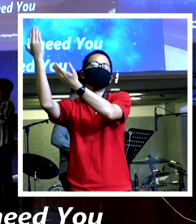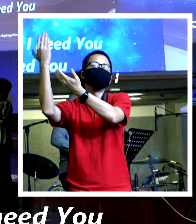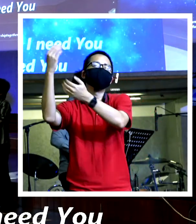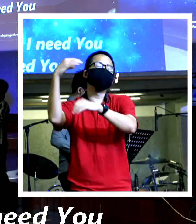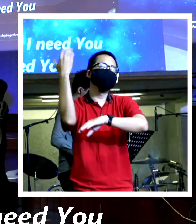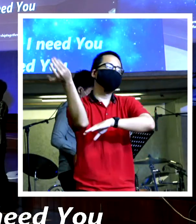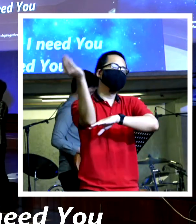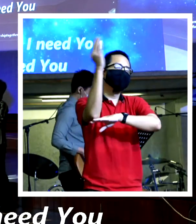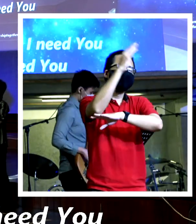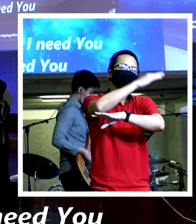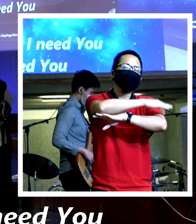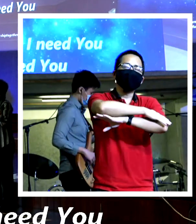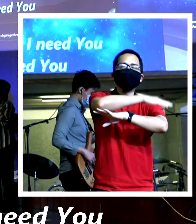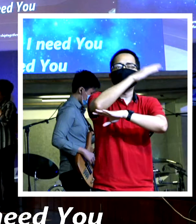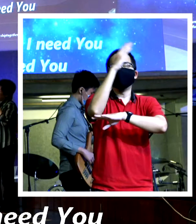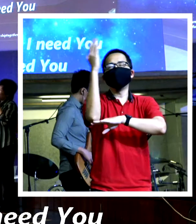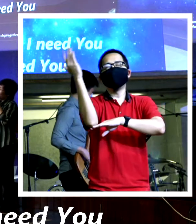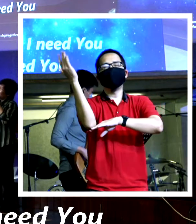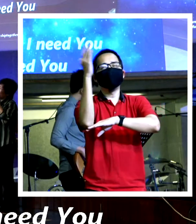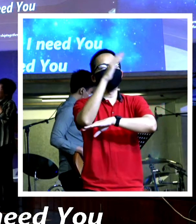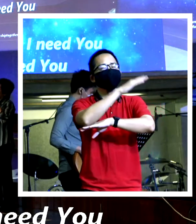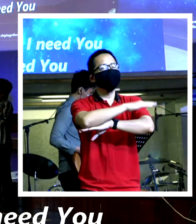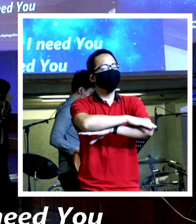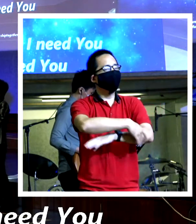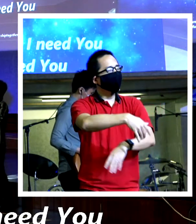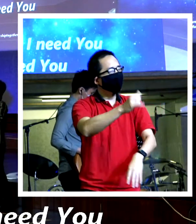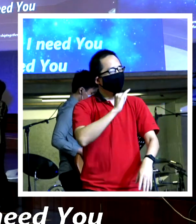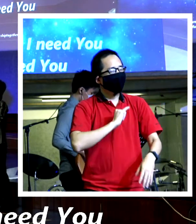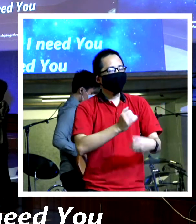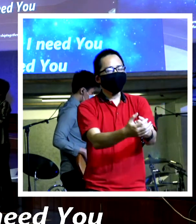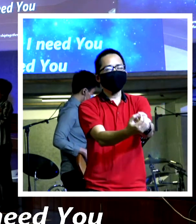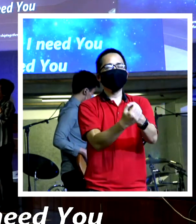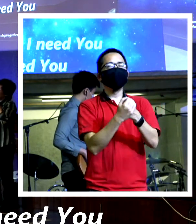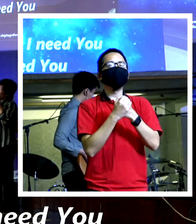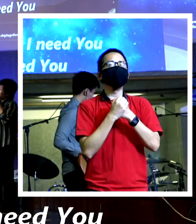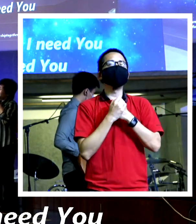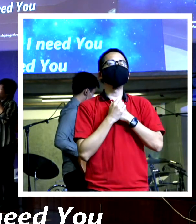need you. In every hour, I